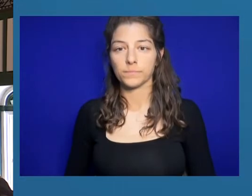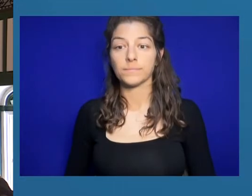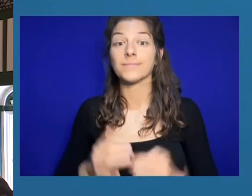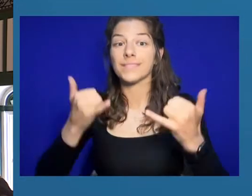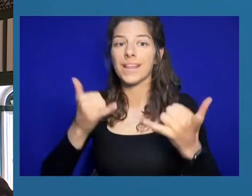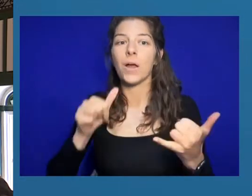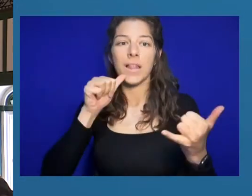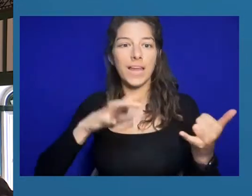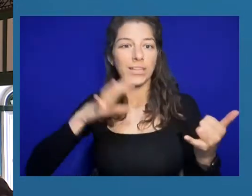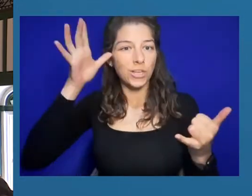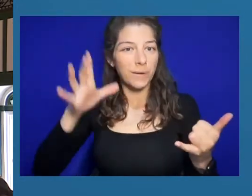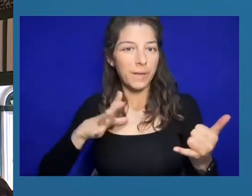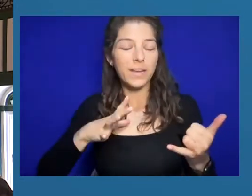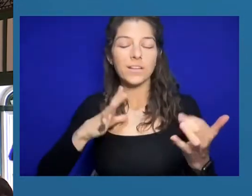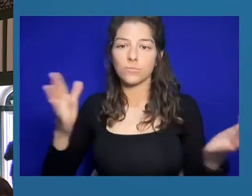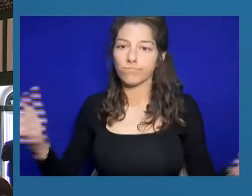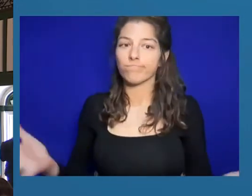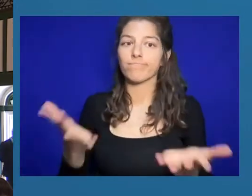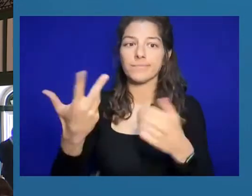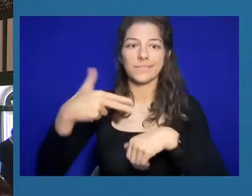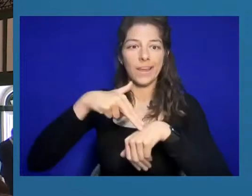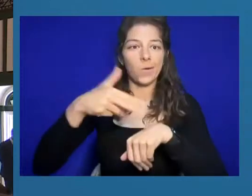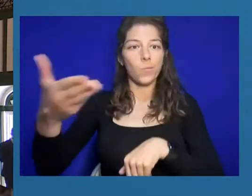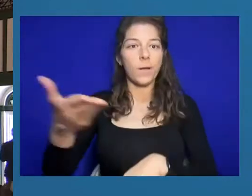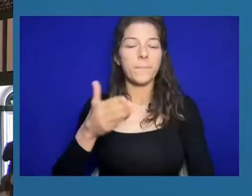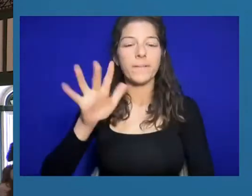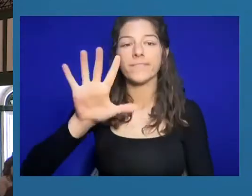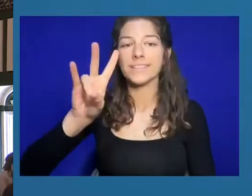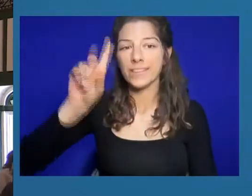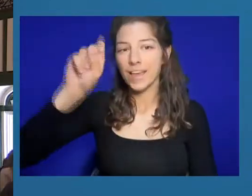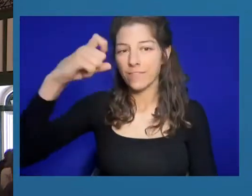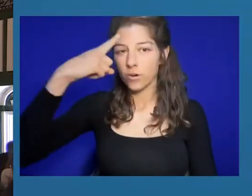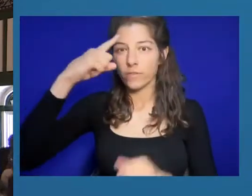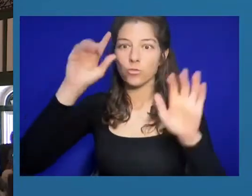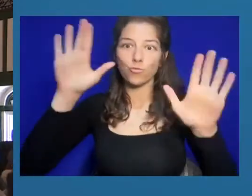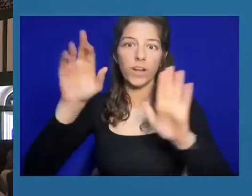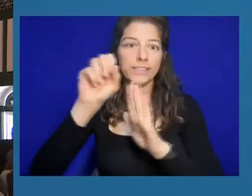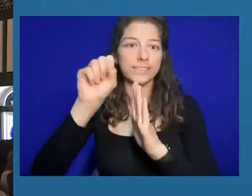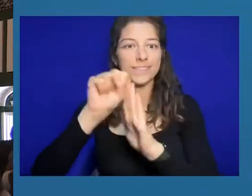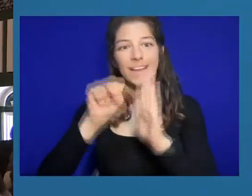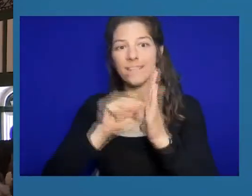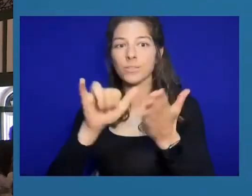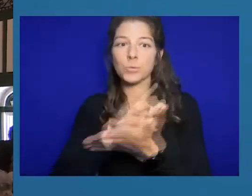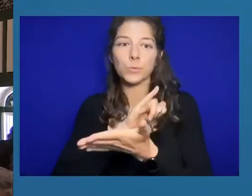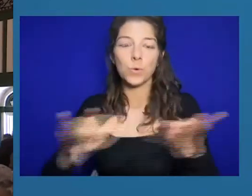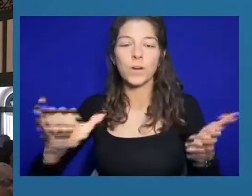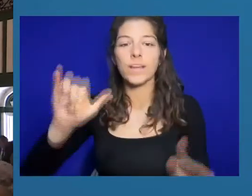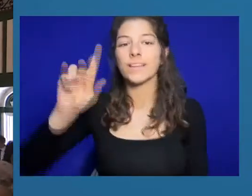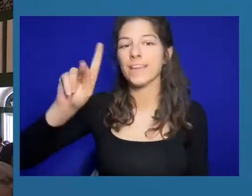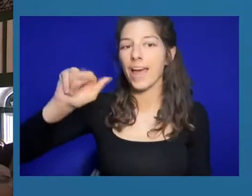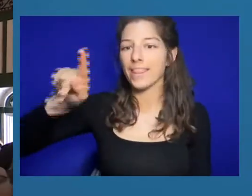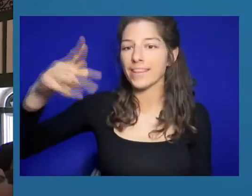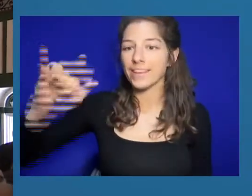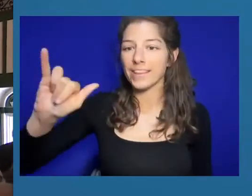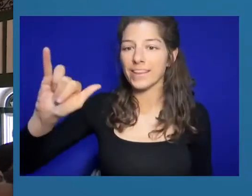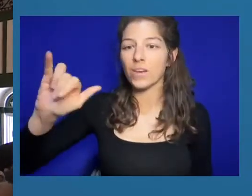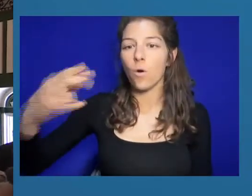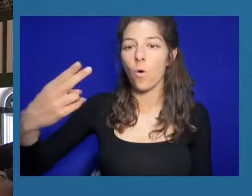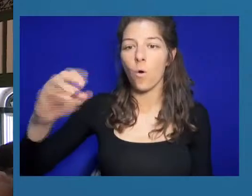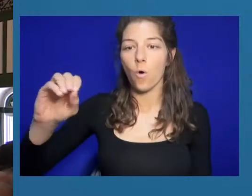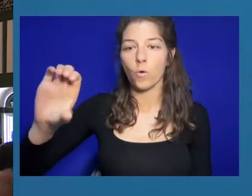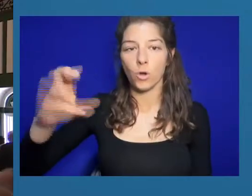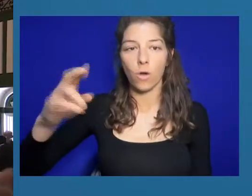Ladies and gentlemen, please stand and welcome the 57th governor of the great state of New York, Governor Kathy Hochul.